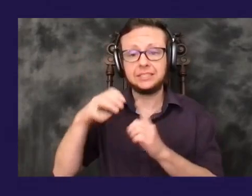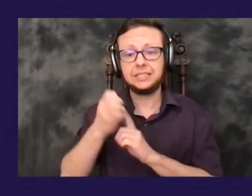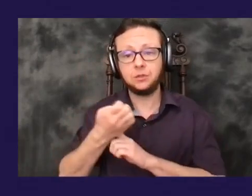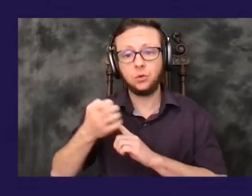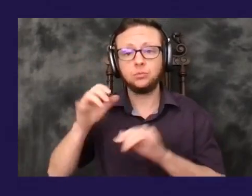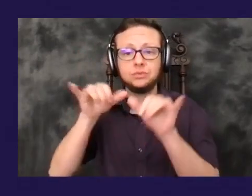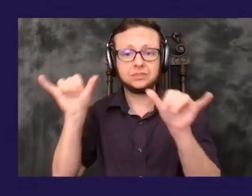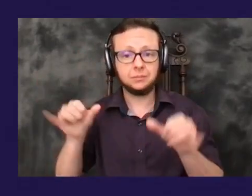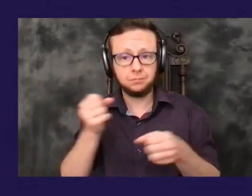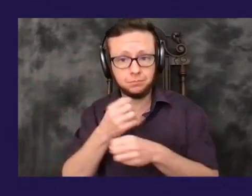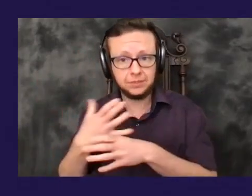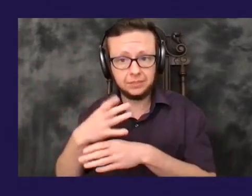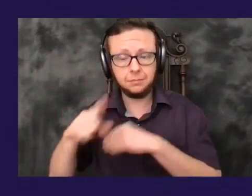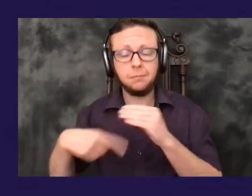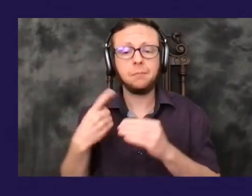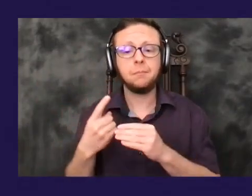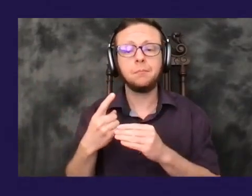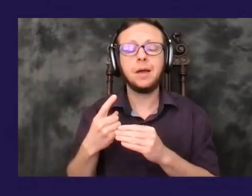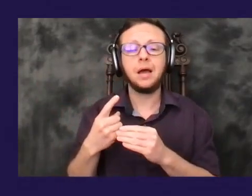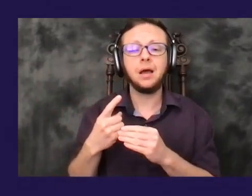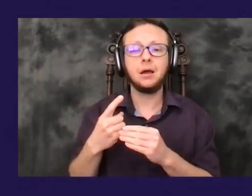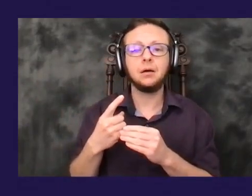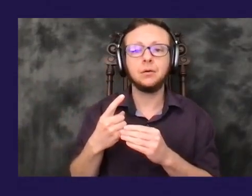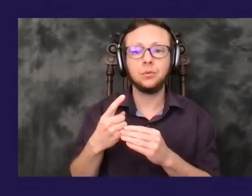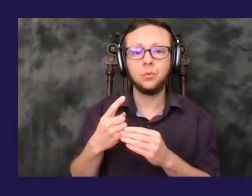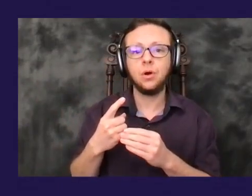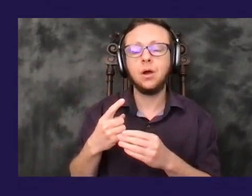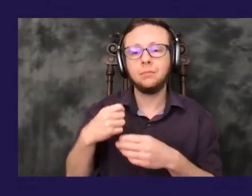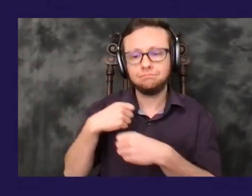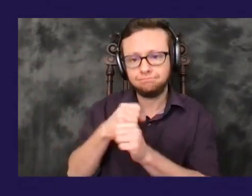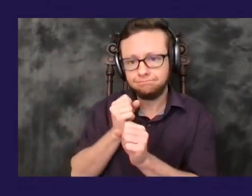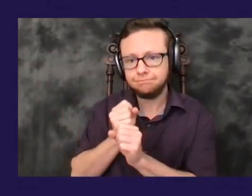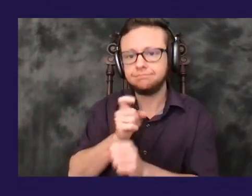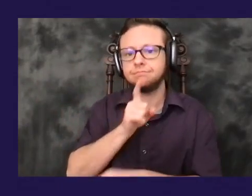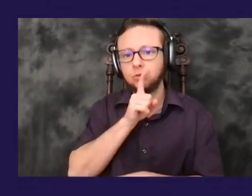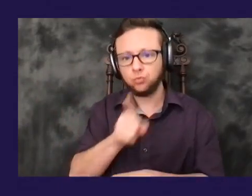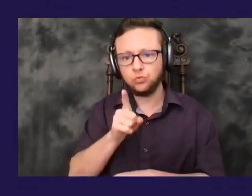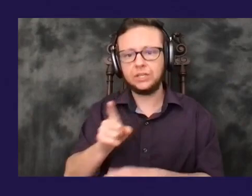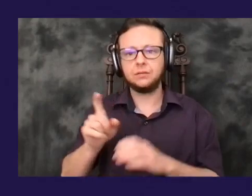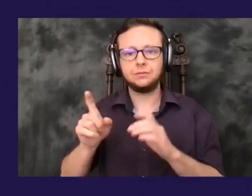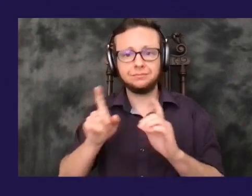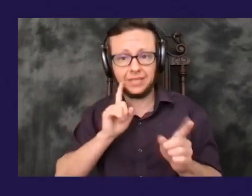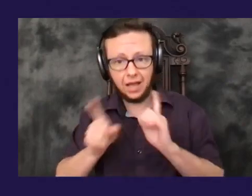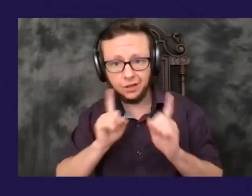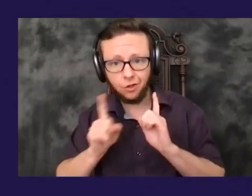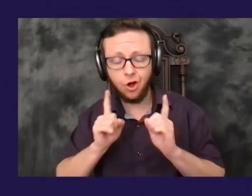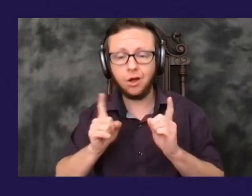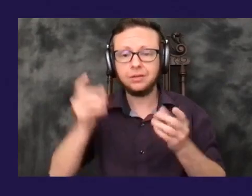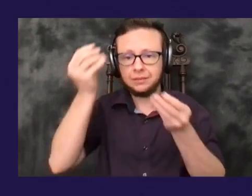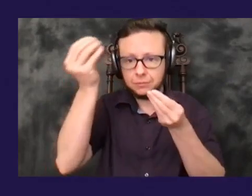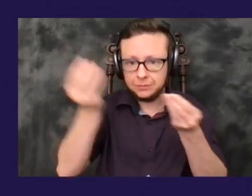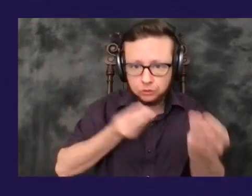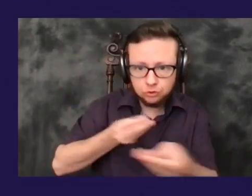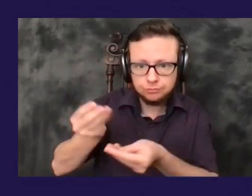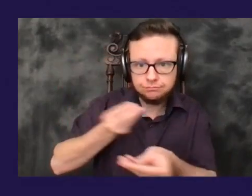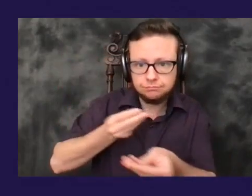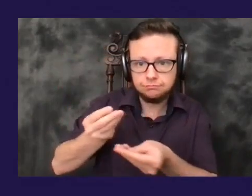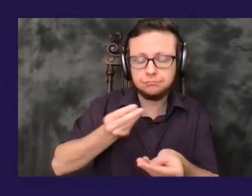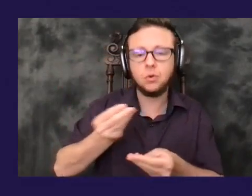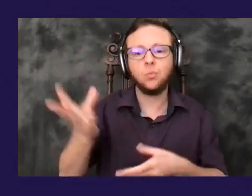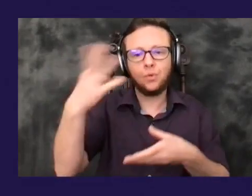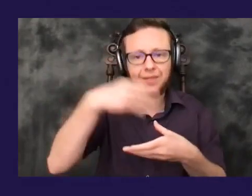about fomenting real dialogue and exchange of information amongst the information